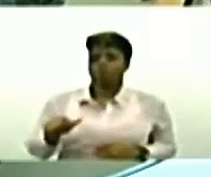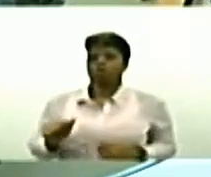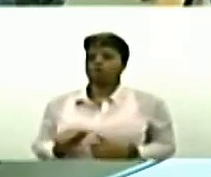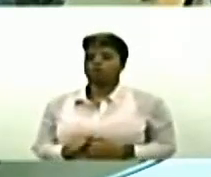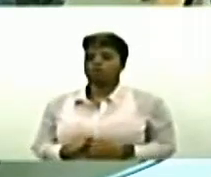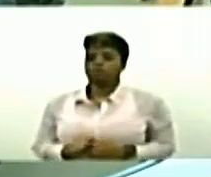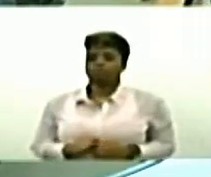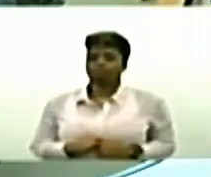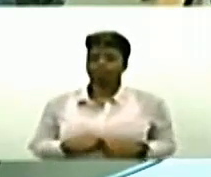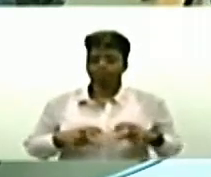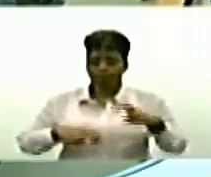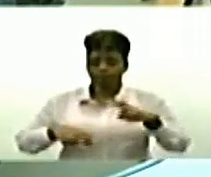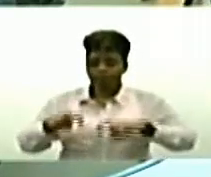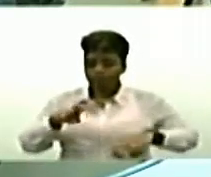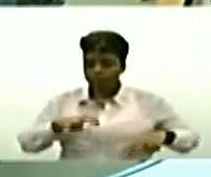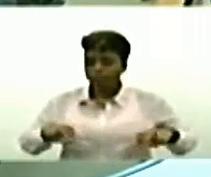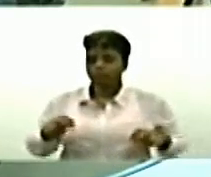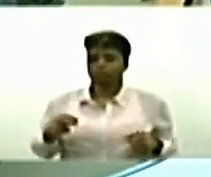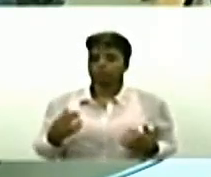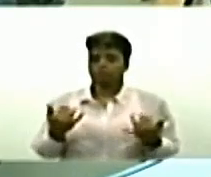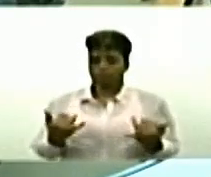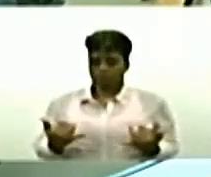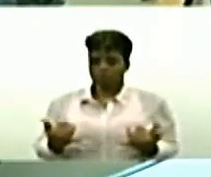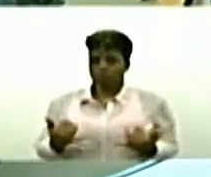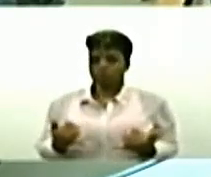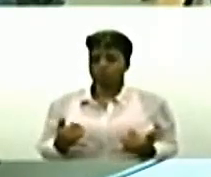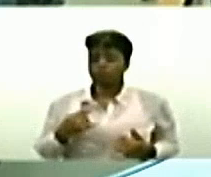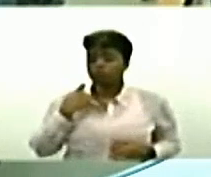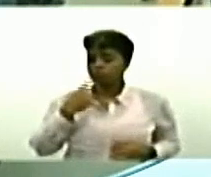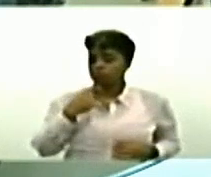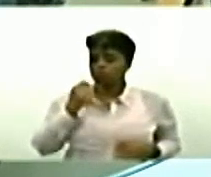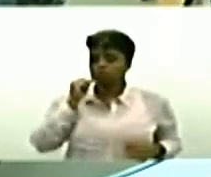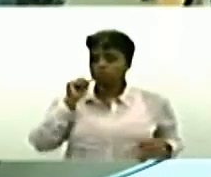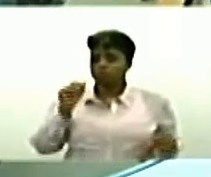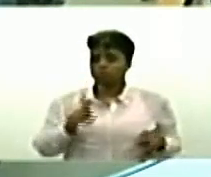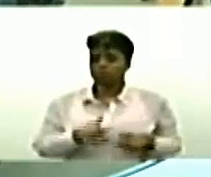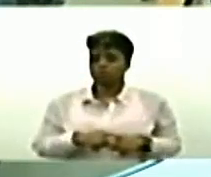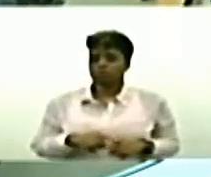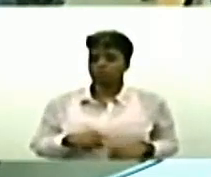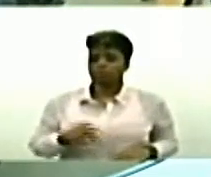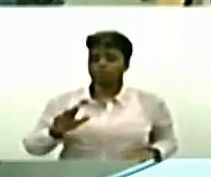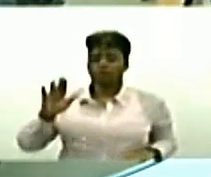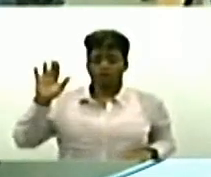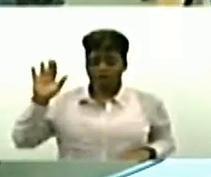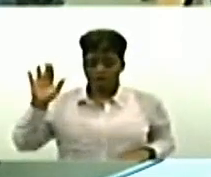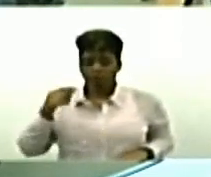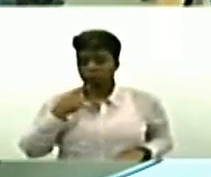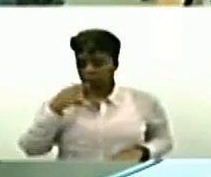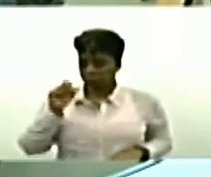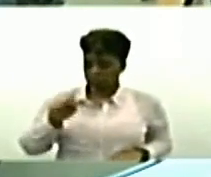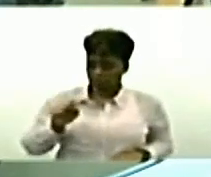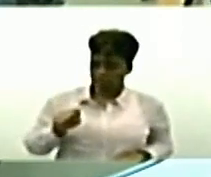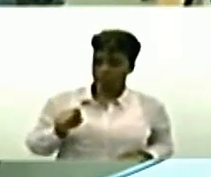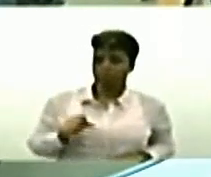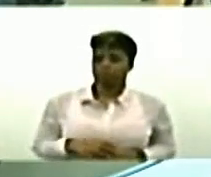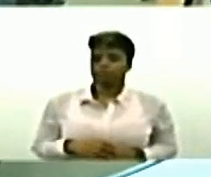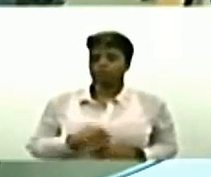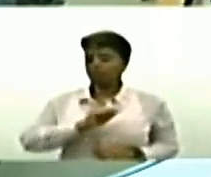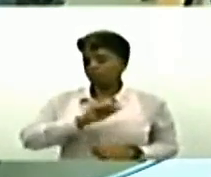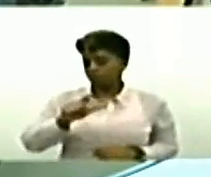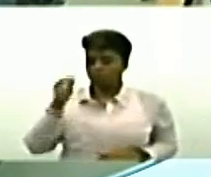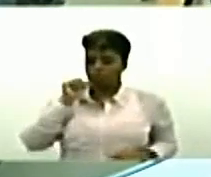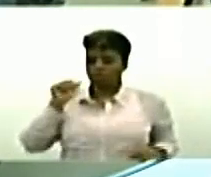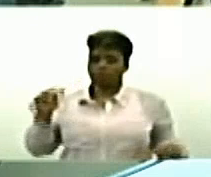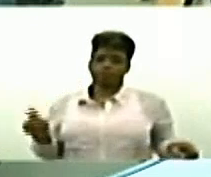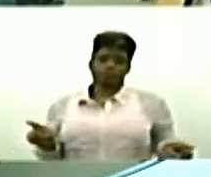the House. All those who are of that opinion say aye. To the contrary opinion say nay. I think the ayes have